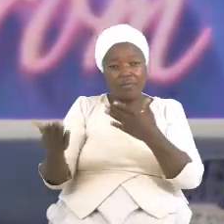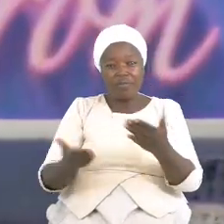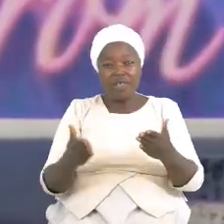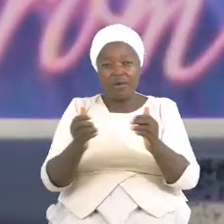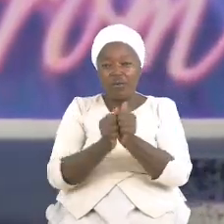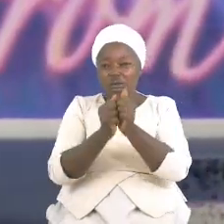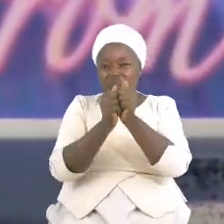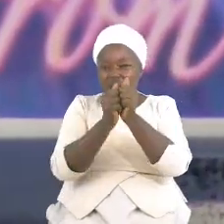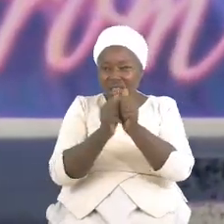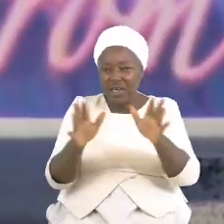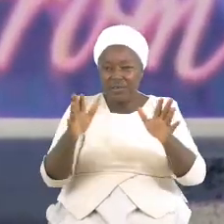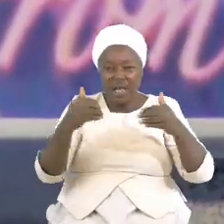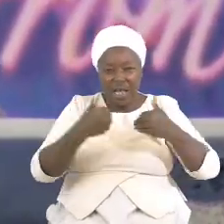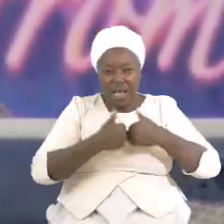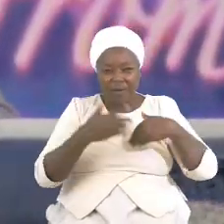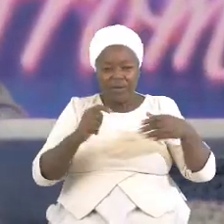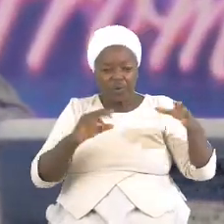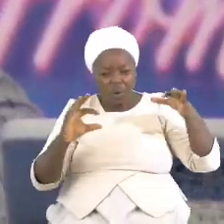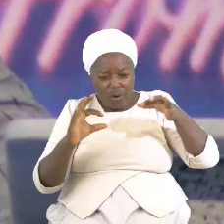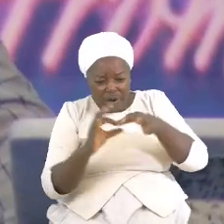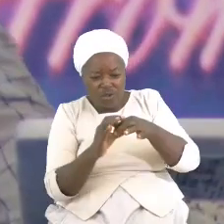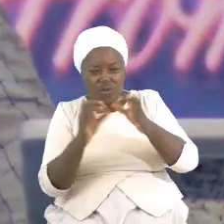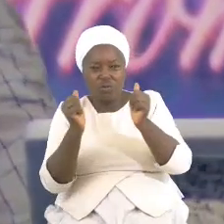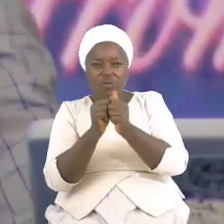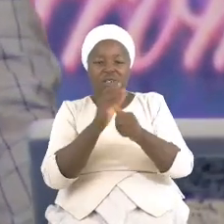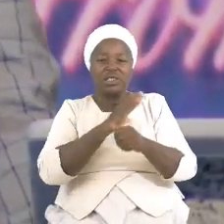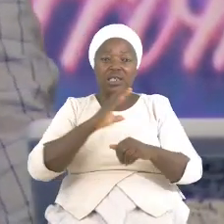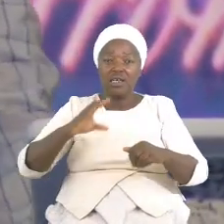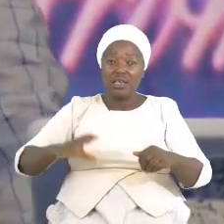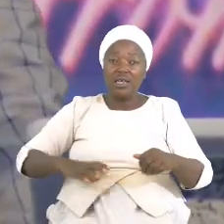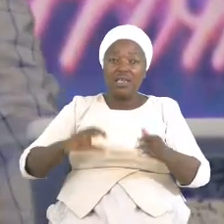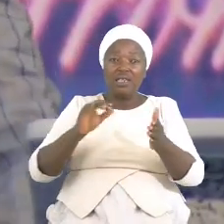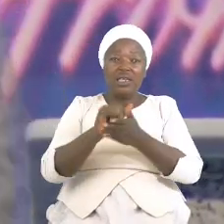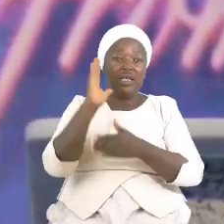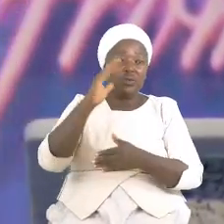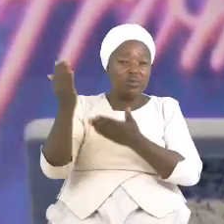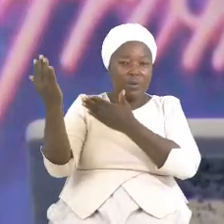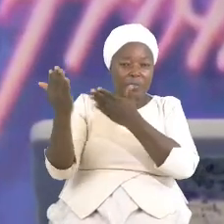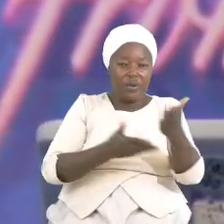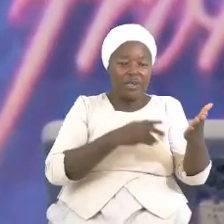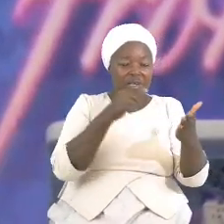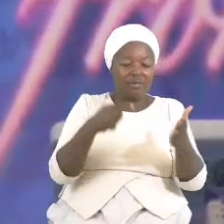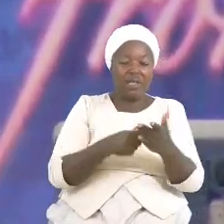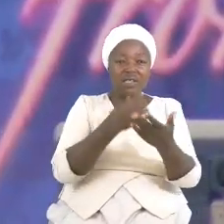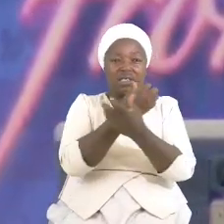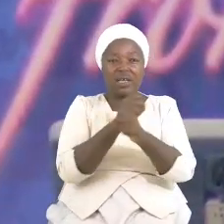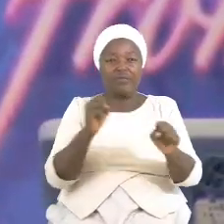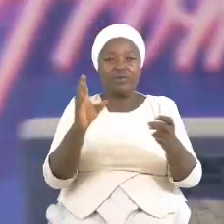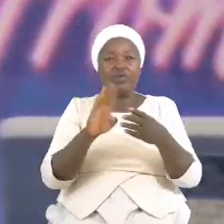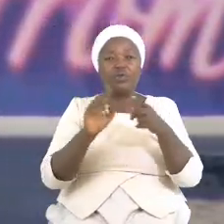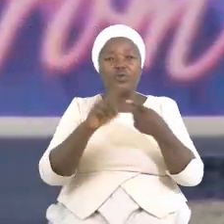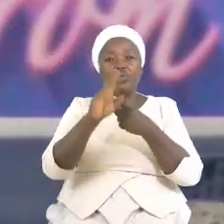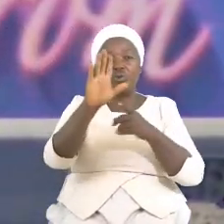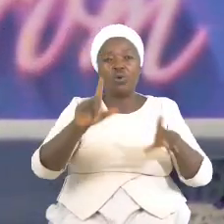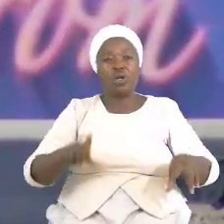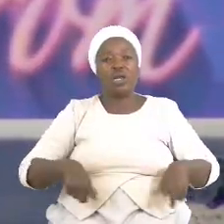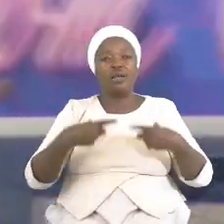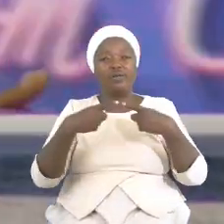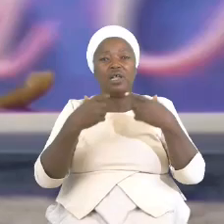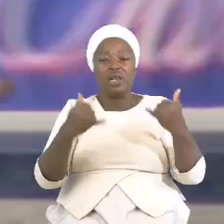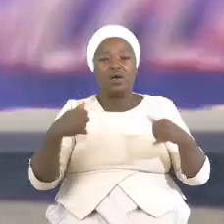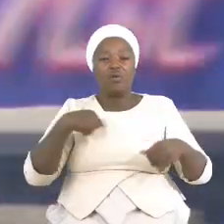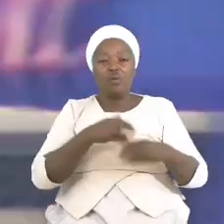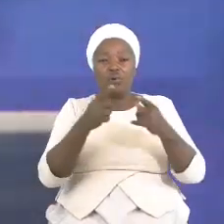without having connection with Christ that will bring this salvation to your life. Heads bowed and